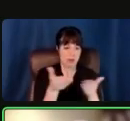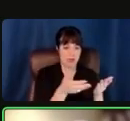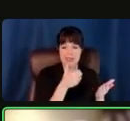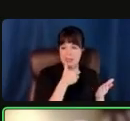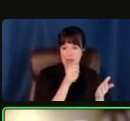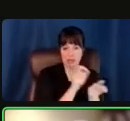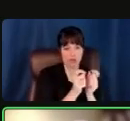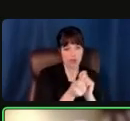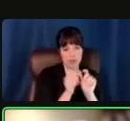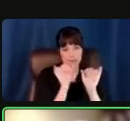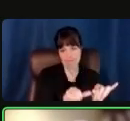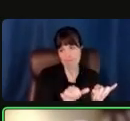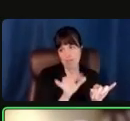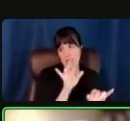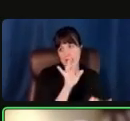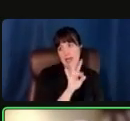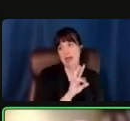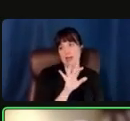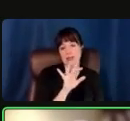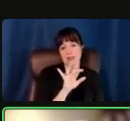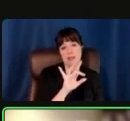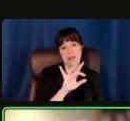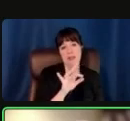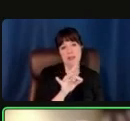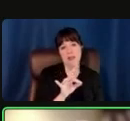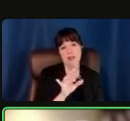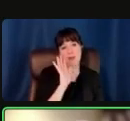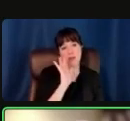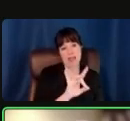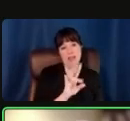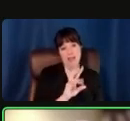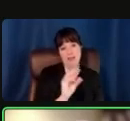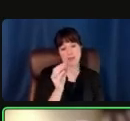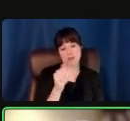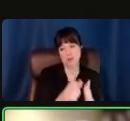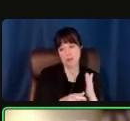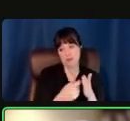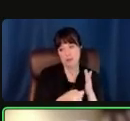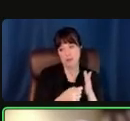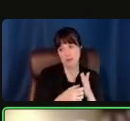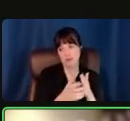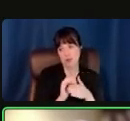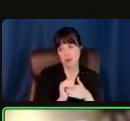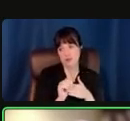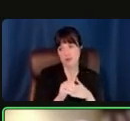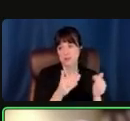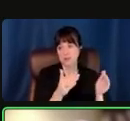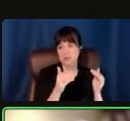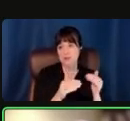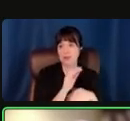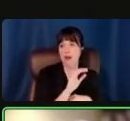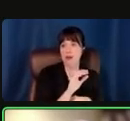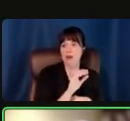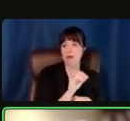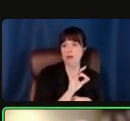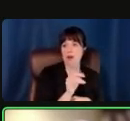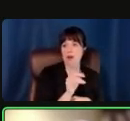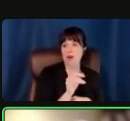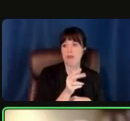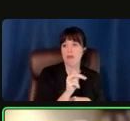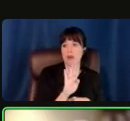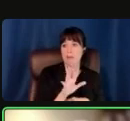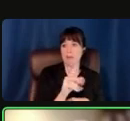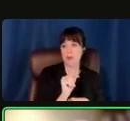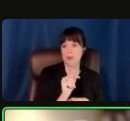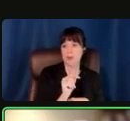at $87.45 per ton. The disposal fee at Coffin Butte, the landfill in Corvallis, where garbage from Polk County is